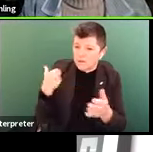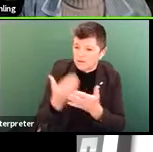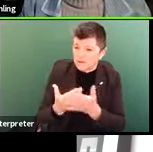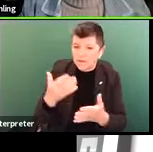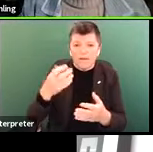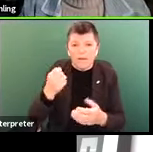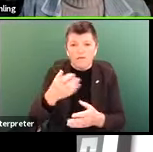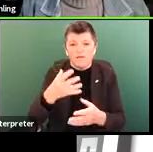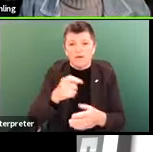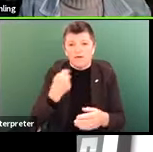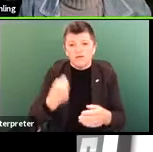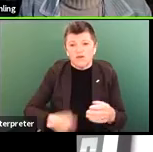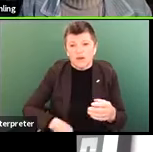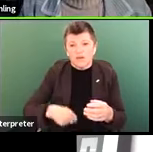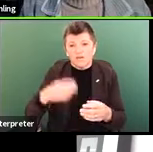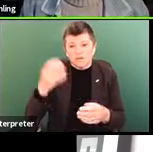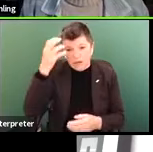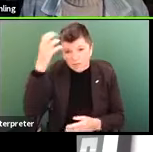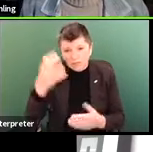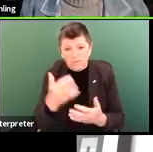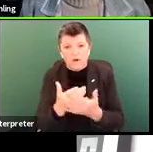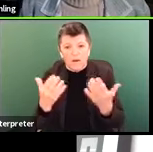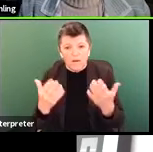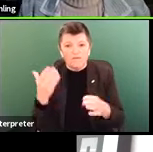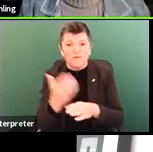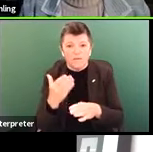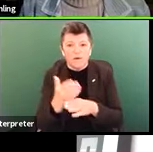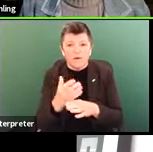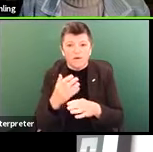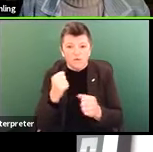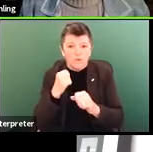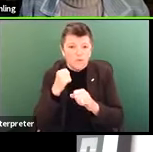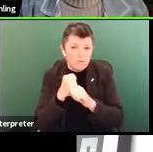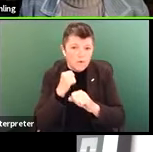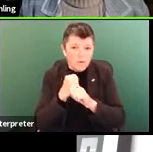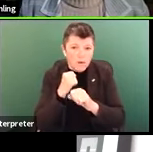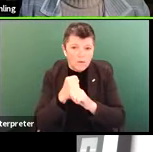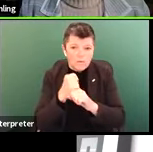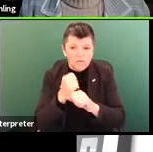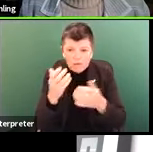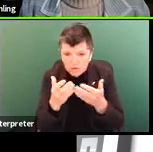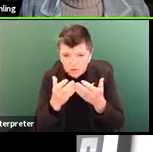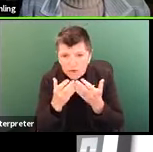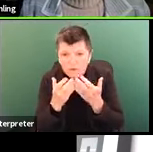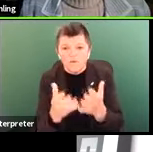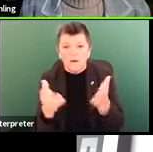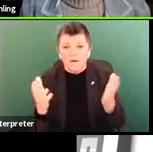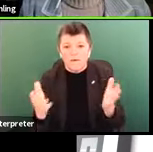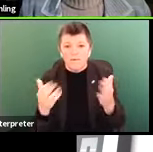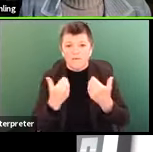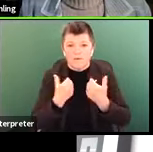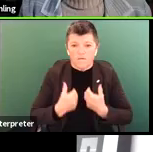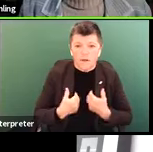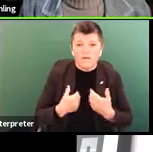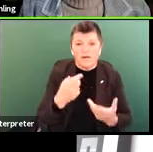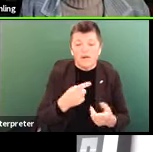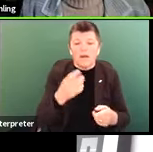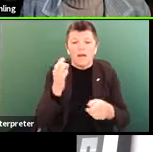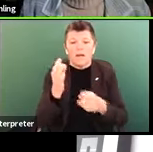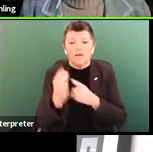Chinese government, do a lot of work to promote transparency of wealth, especially